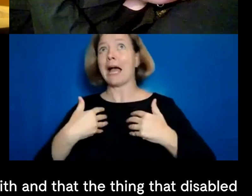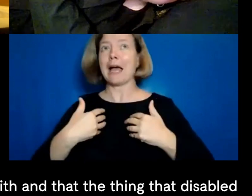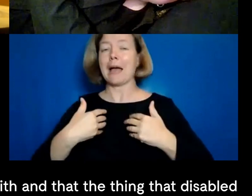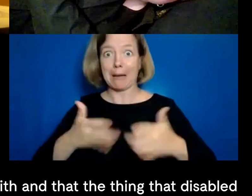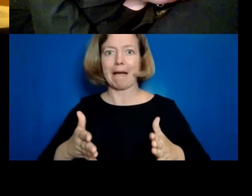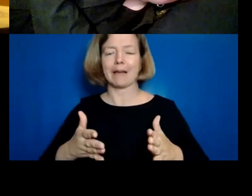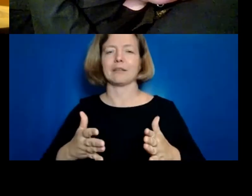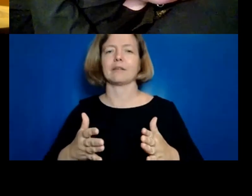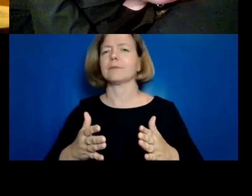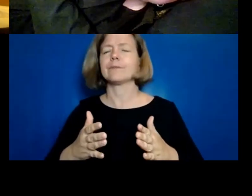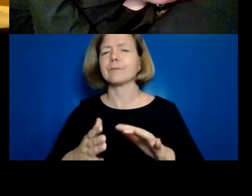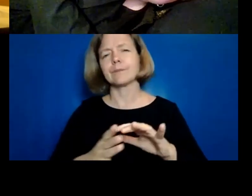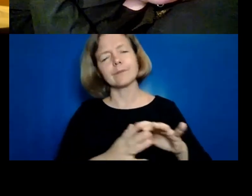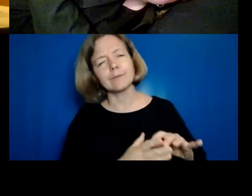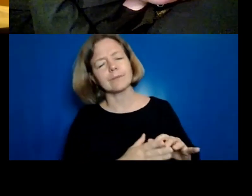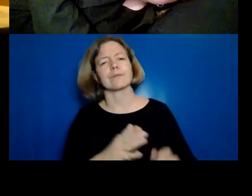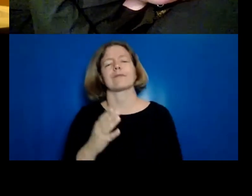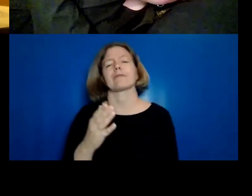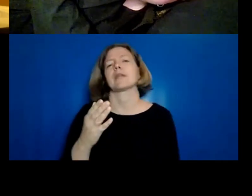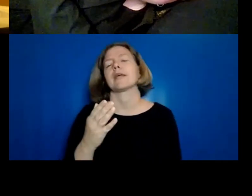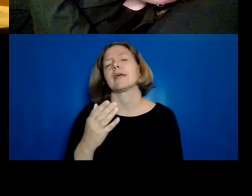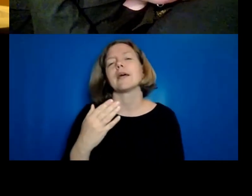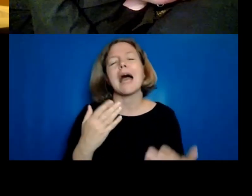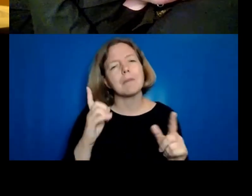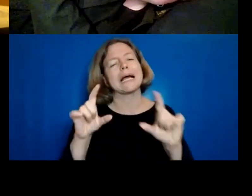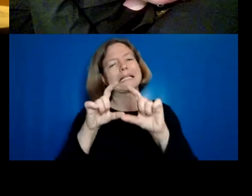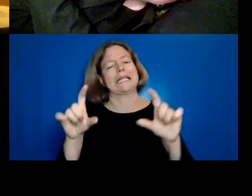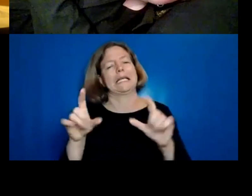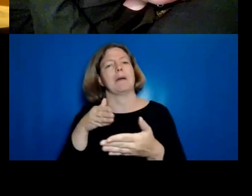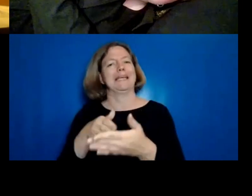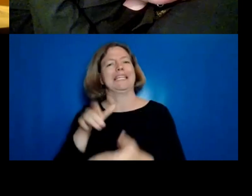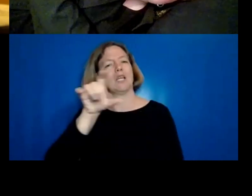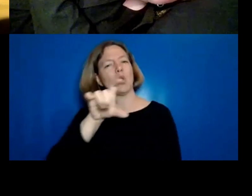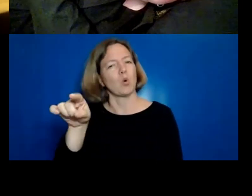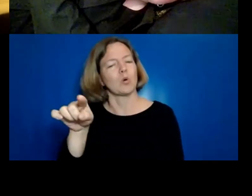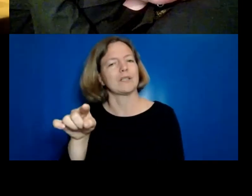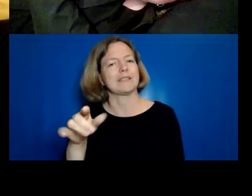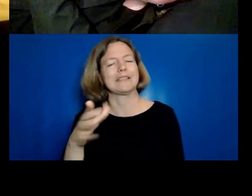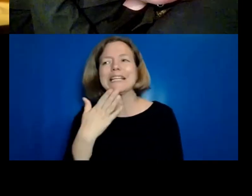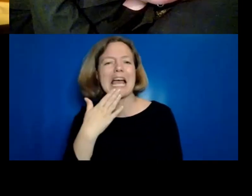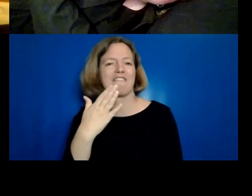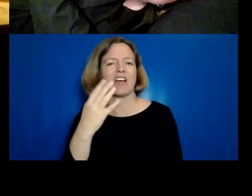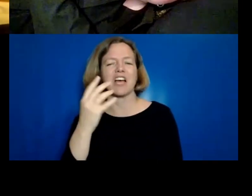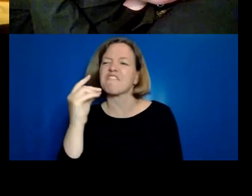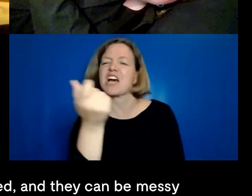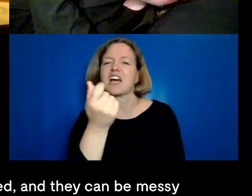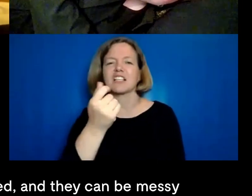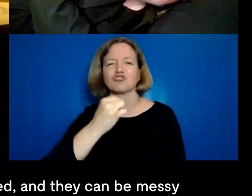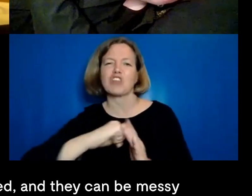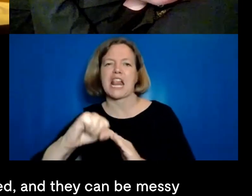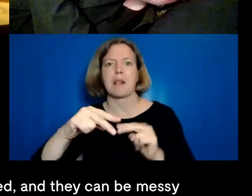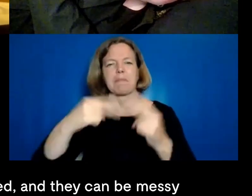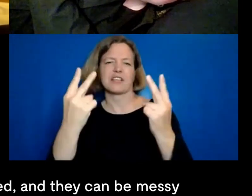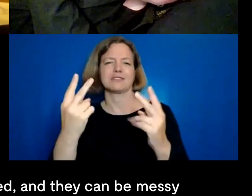often expert, things like accessibility are not easy. if you want to do them right. They can